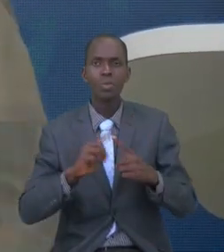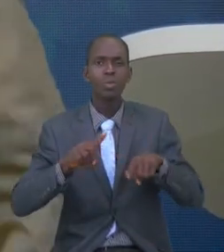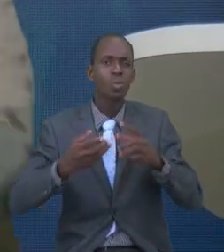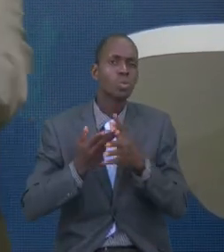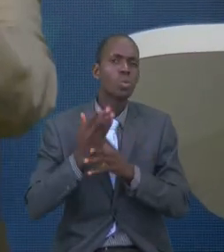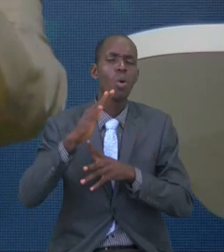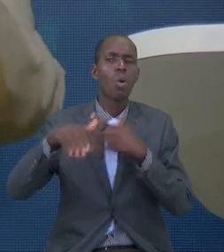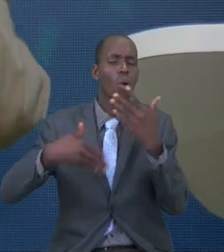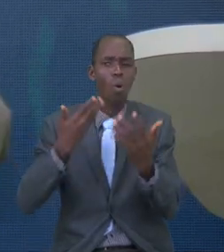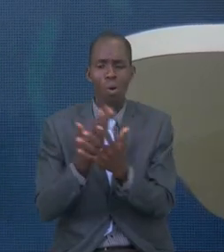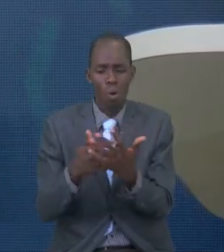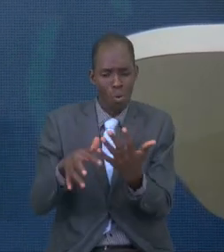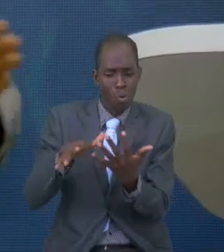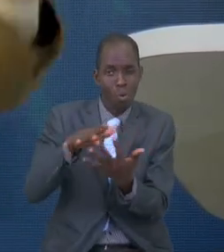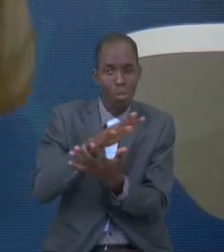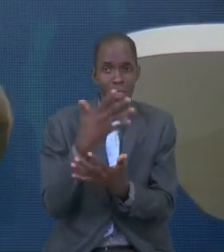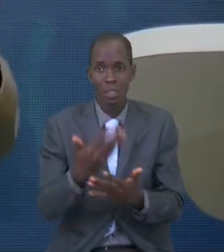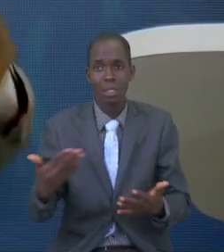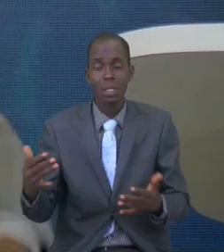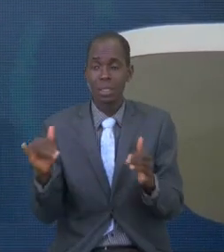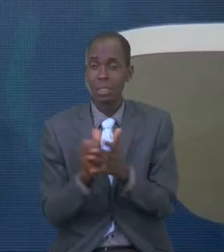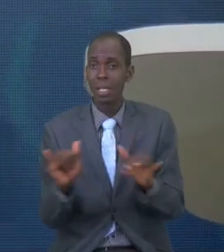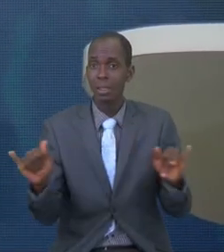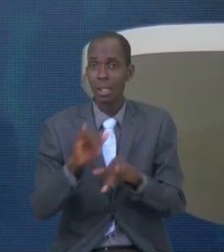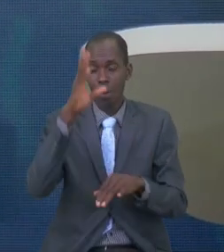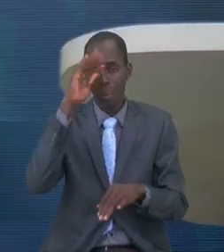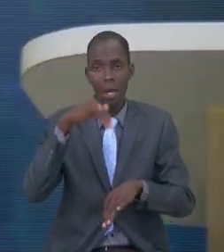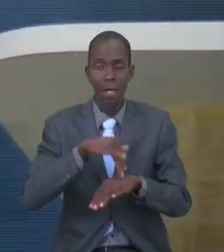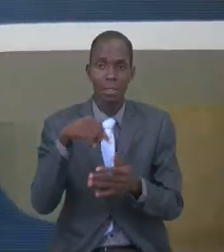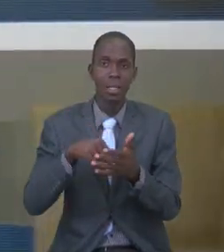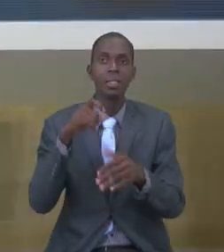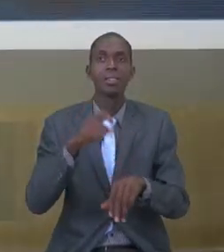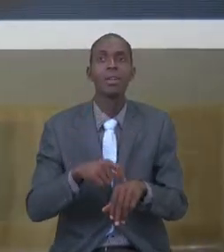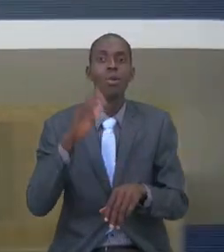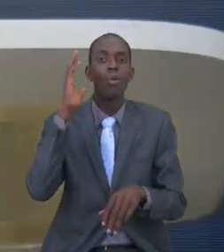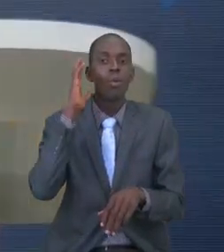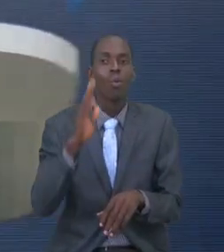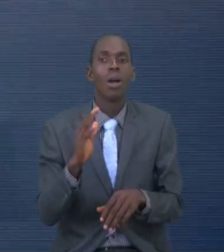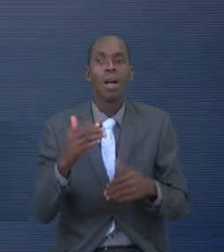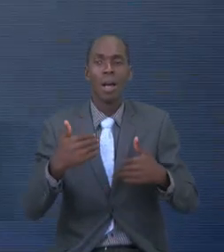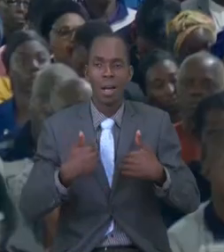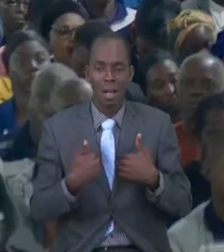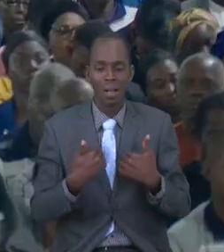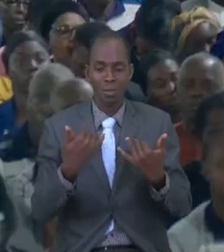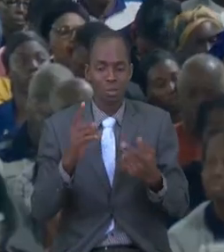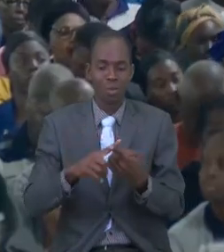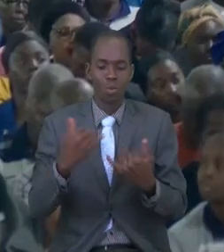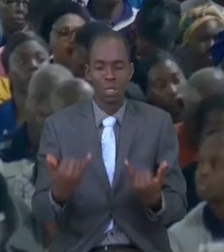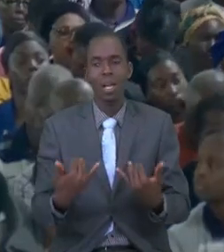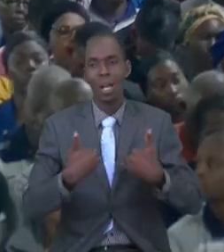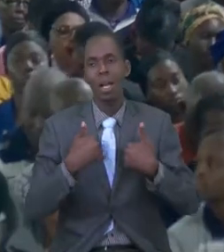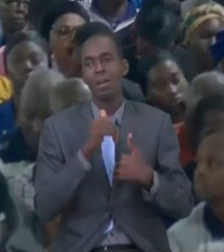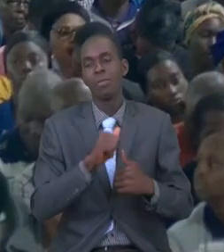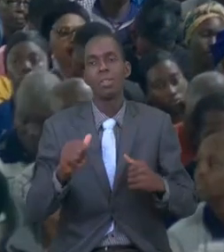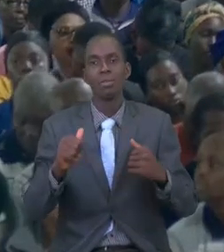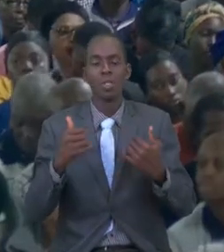all that. Such a man at such a moment to have despondency. Such a